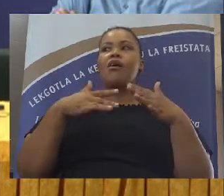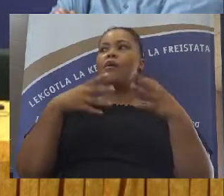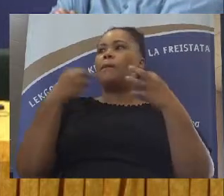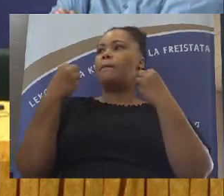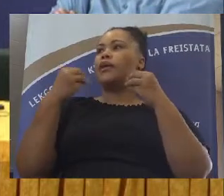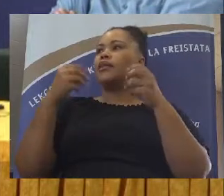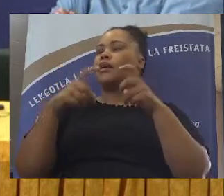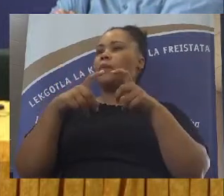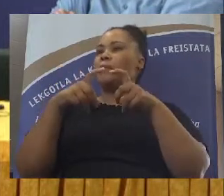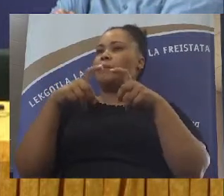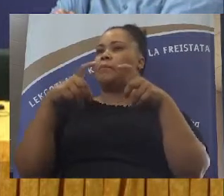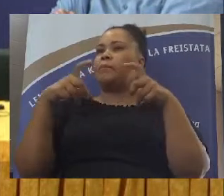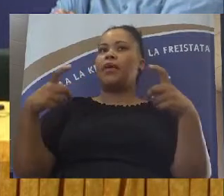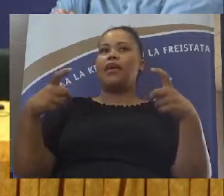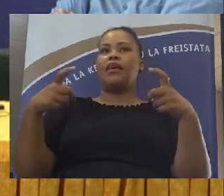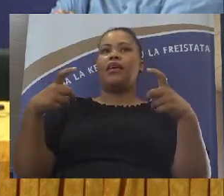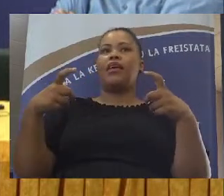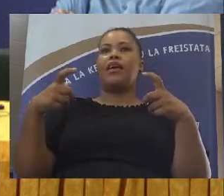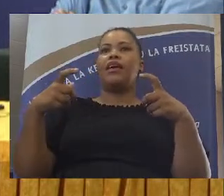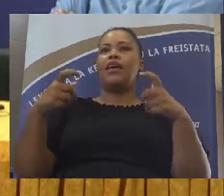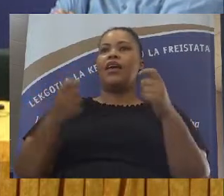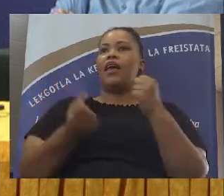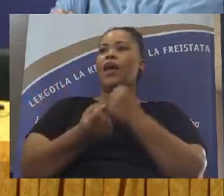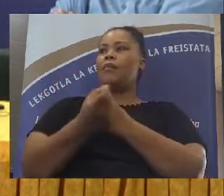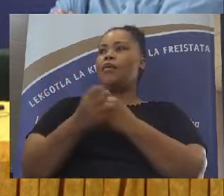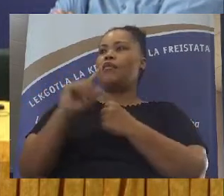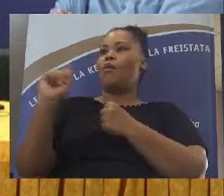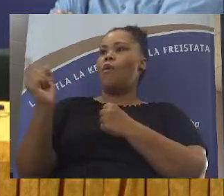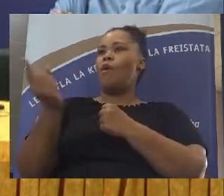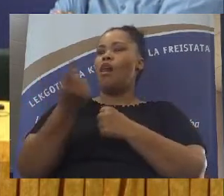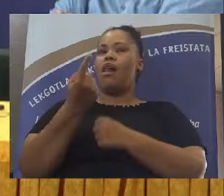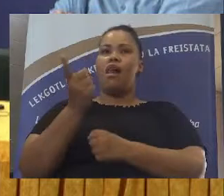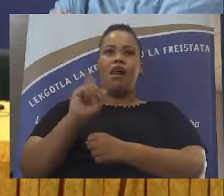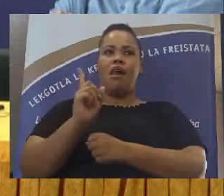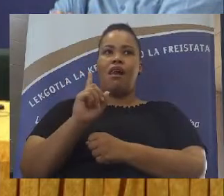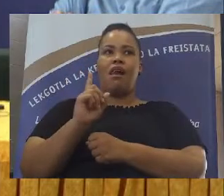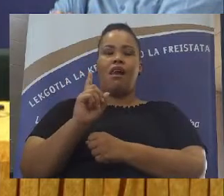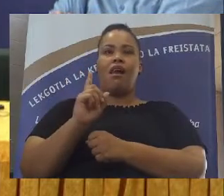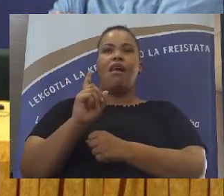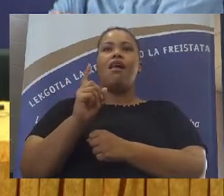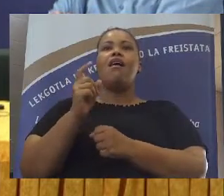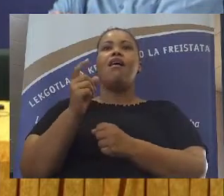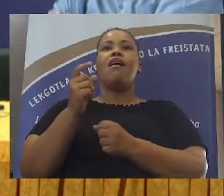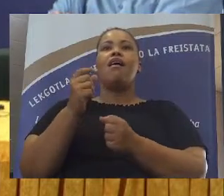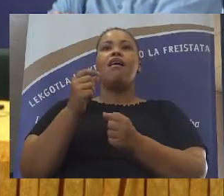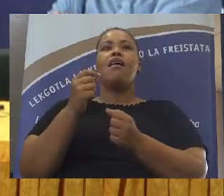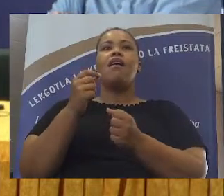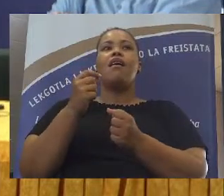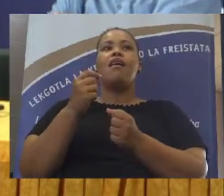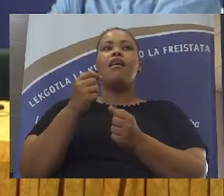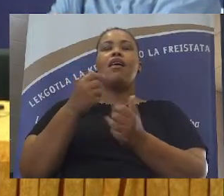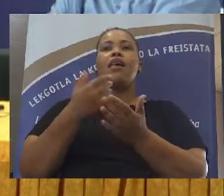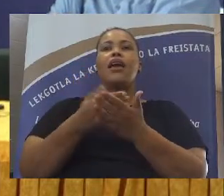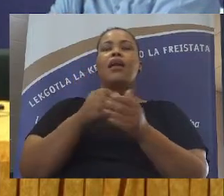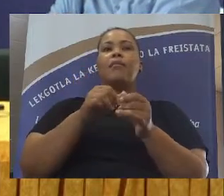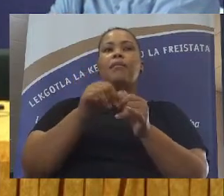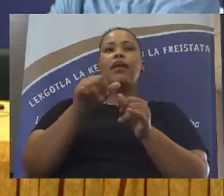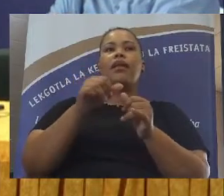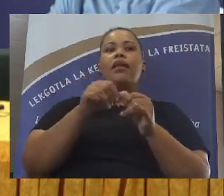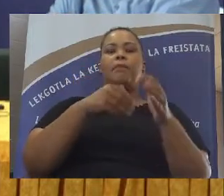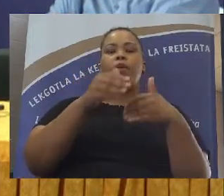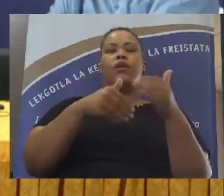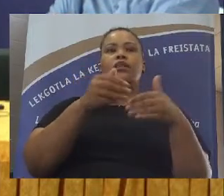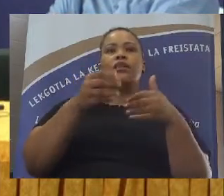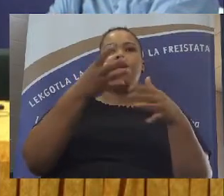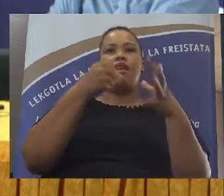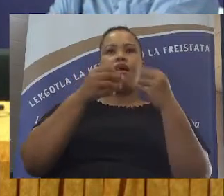business does not happen for everybody. It's sometimes better to learn from others and to learn through the processes. This is